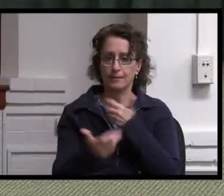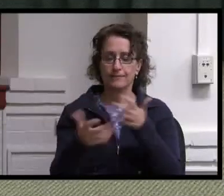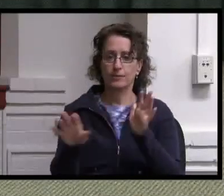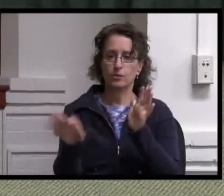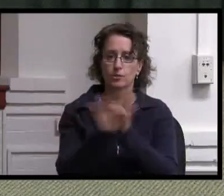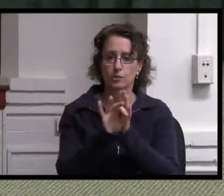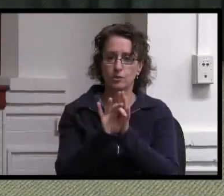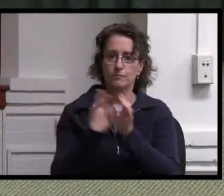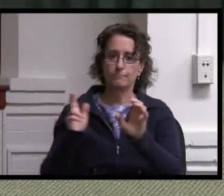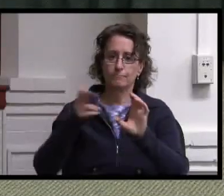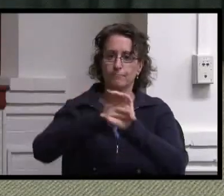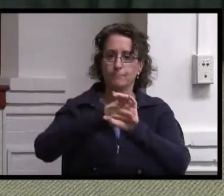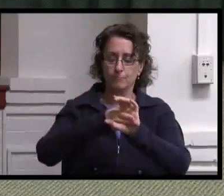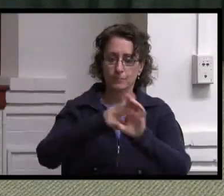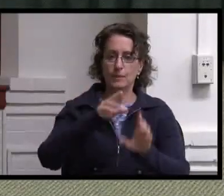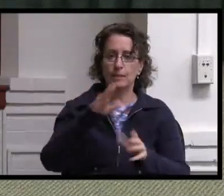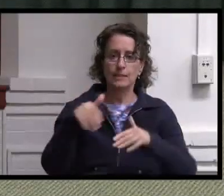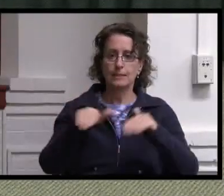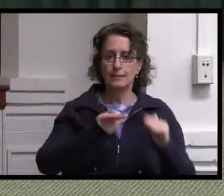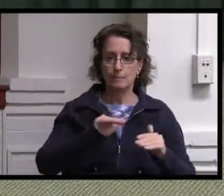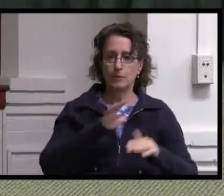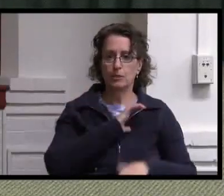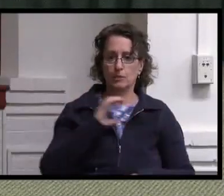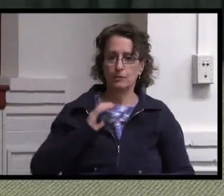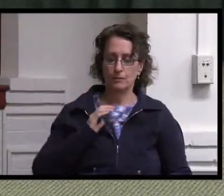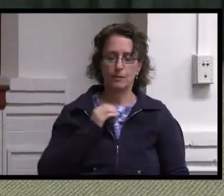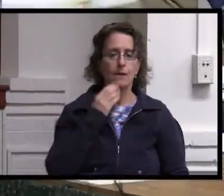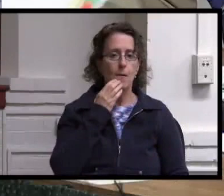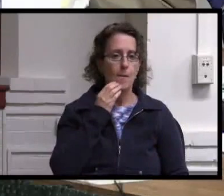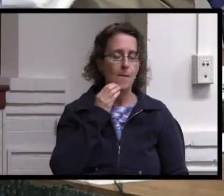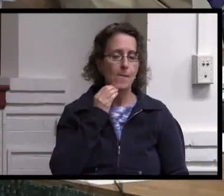appointed to the Cemetery Committee by a vote of 4-0.